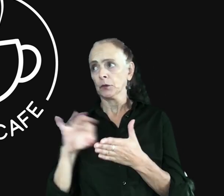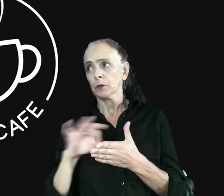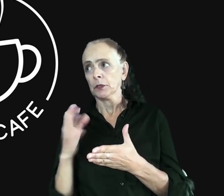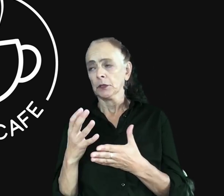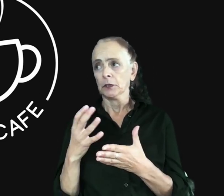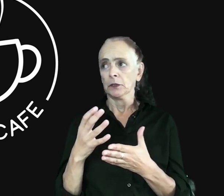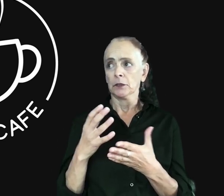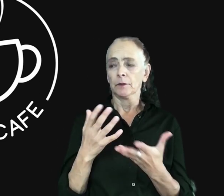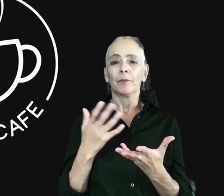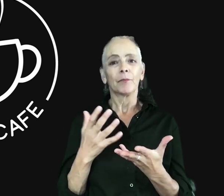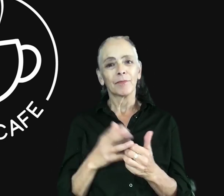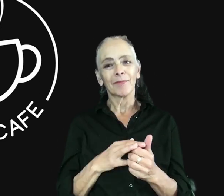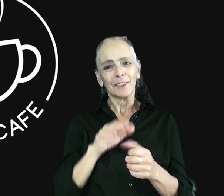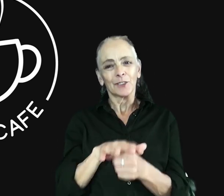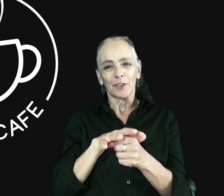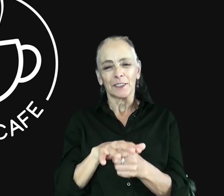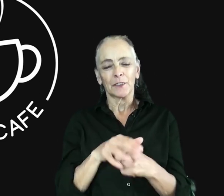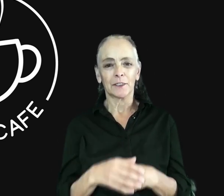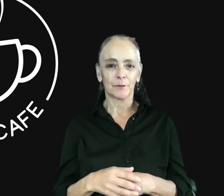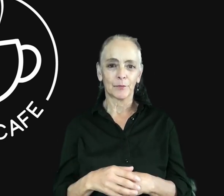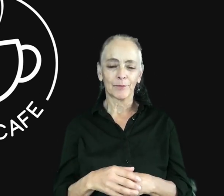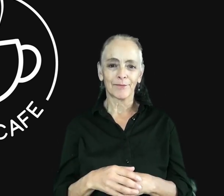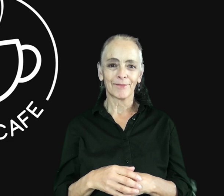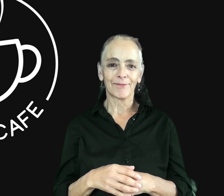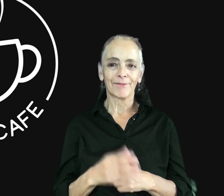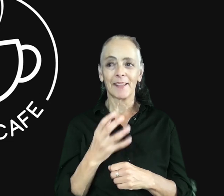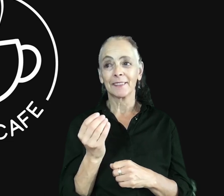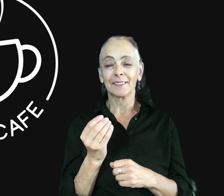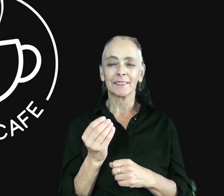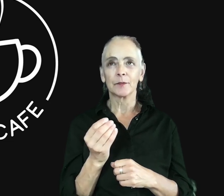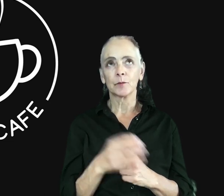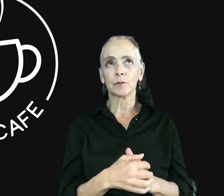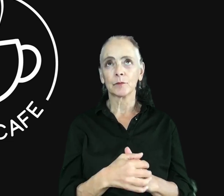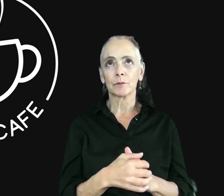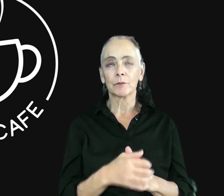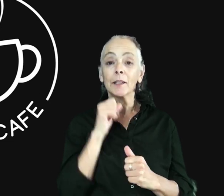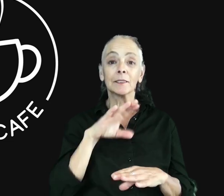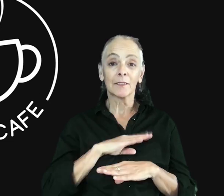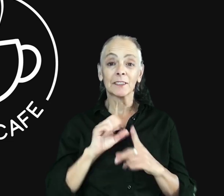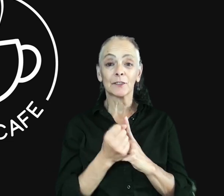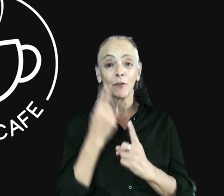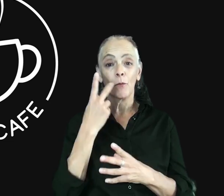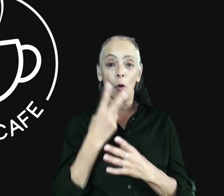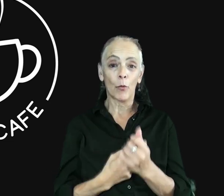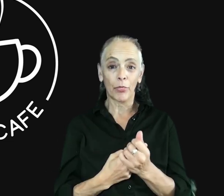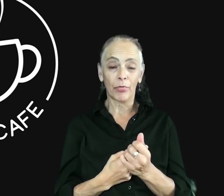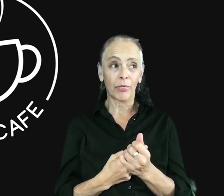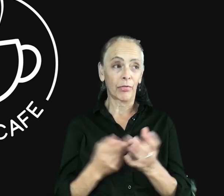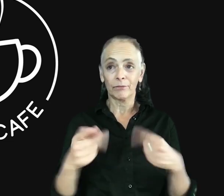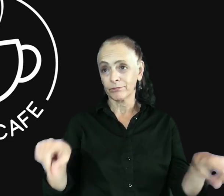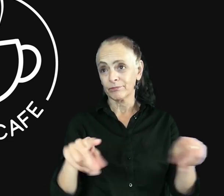it's just a stressful and uh let's say unsatisfying situation for everyone i